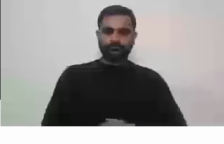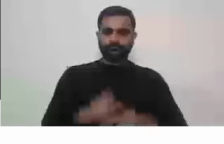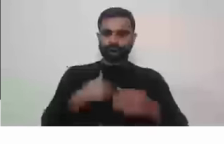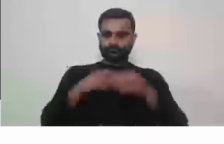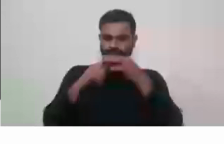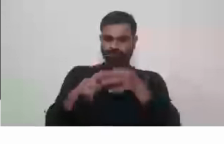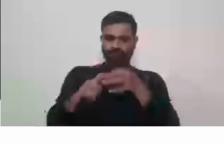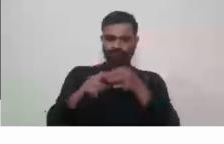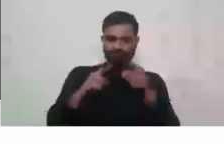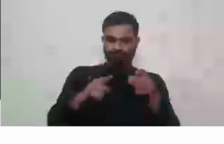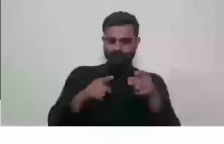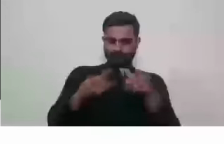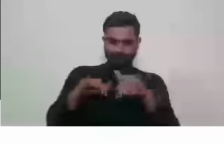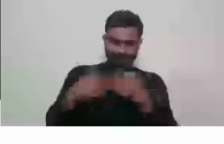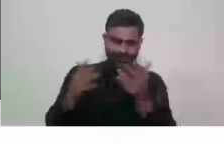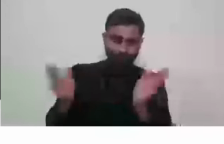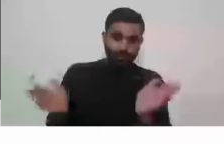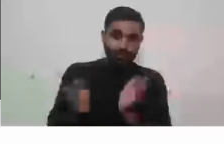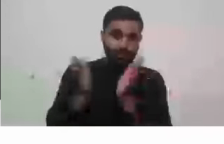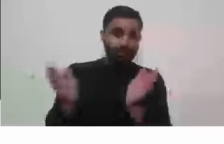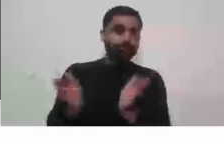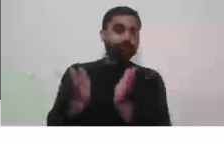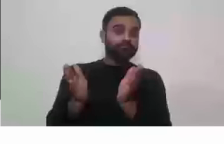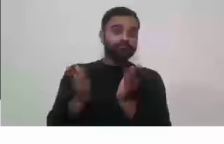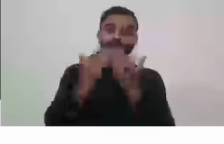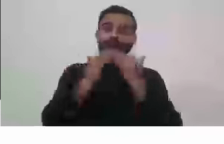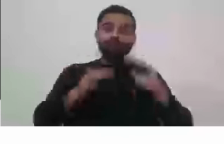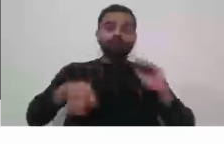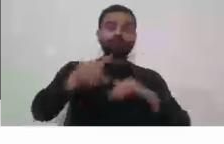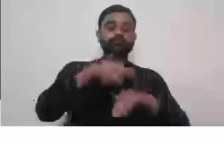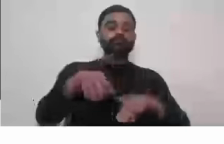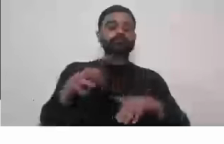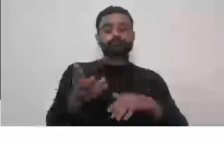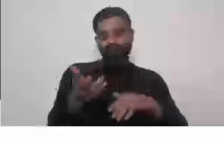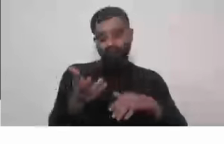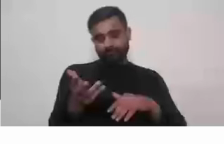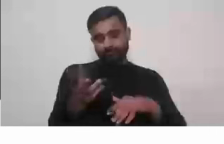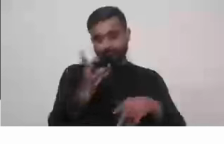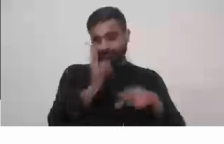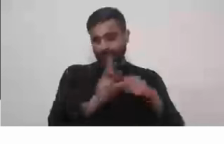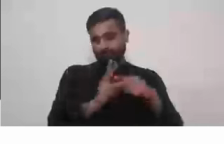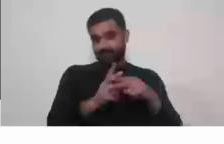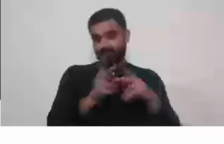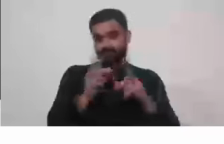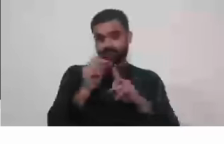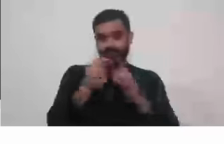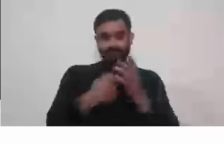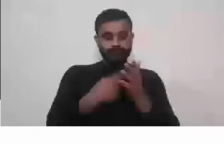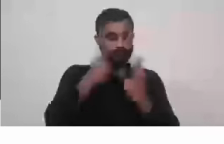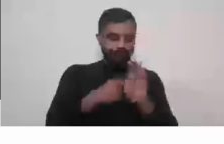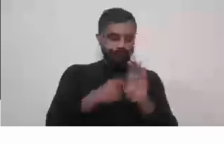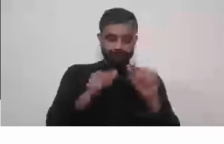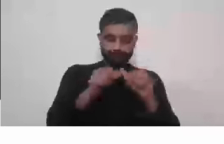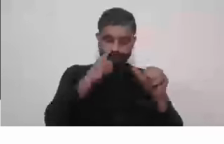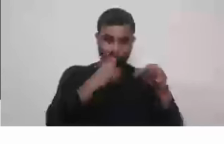question is how to motivate students. Particularly Priya Mudliar, she asks,